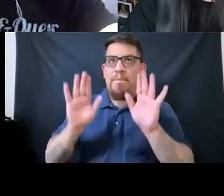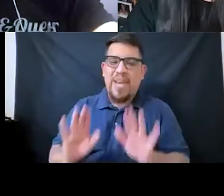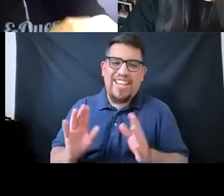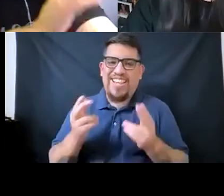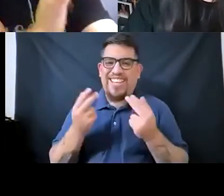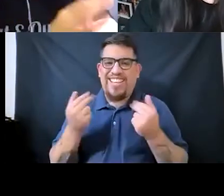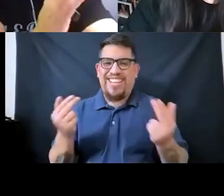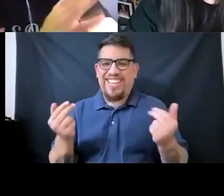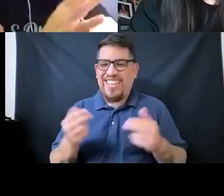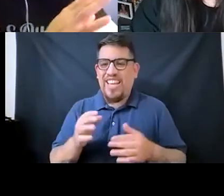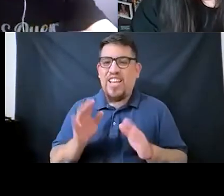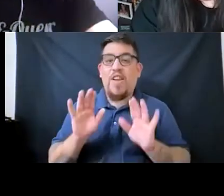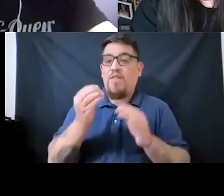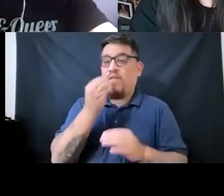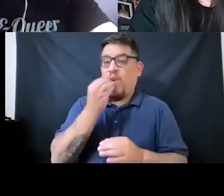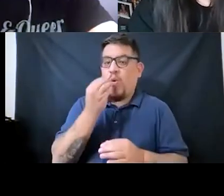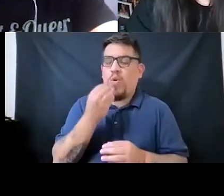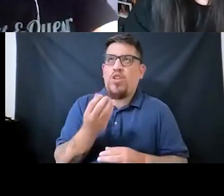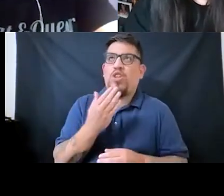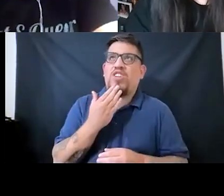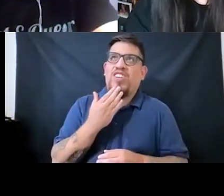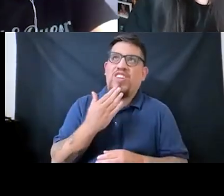The food was so good.